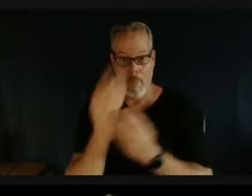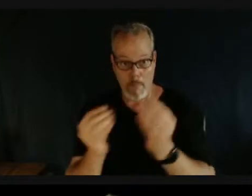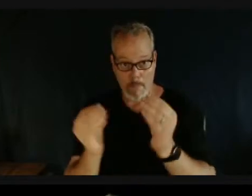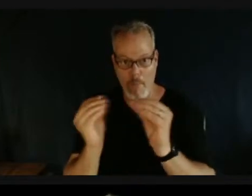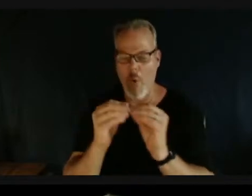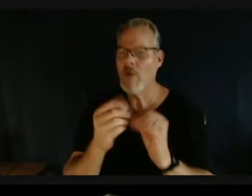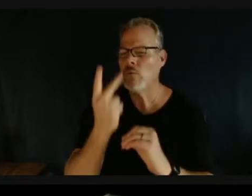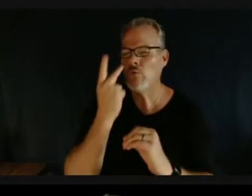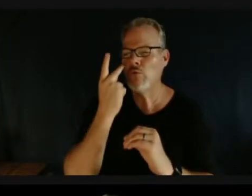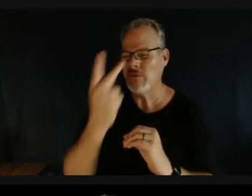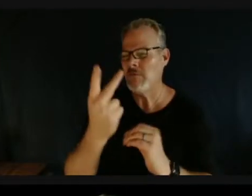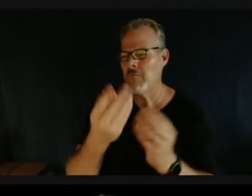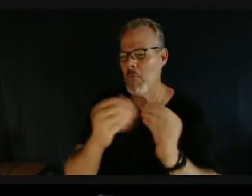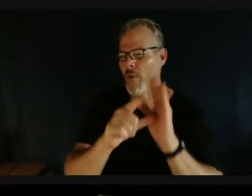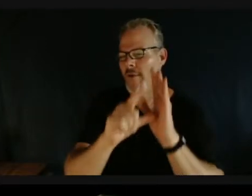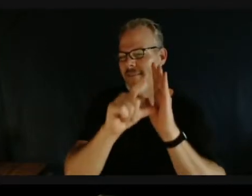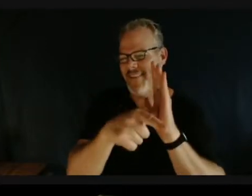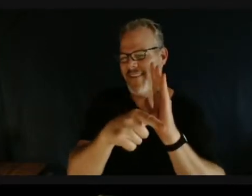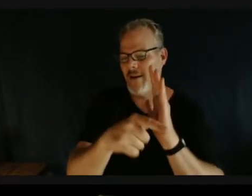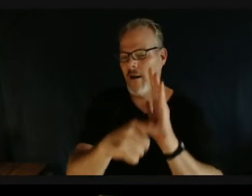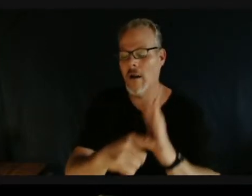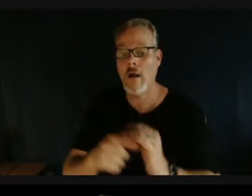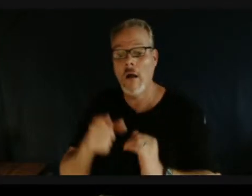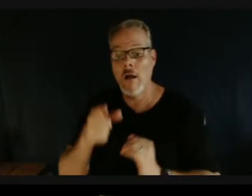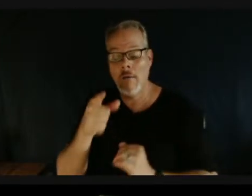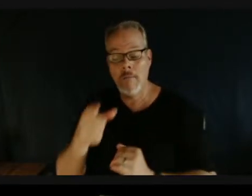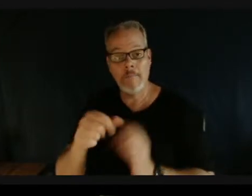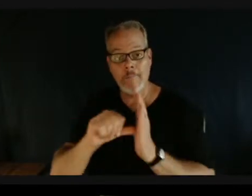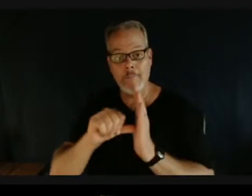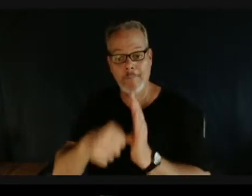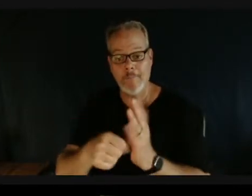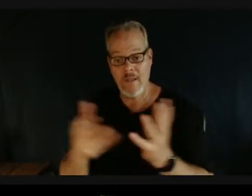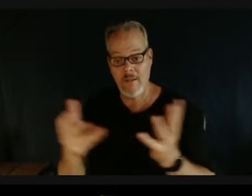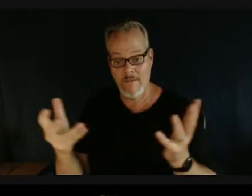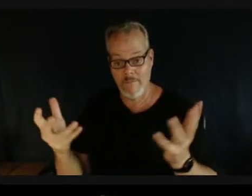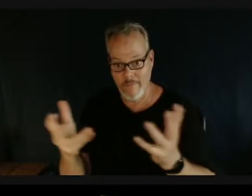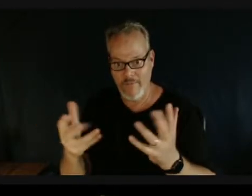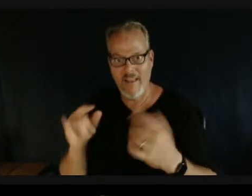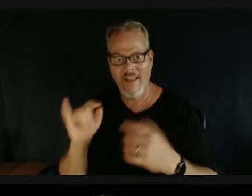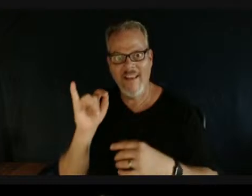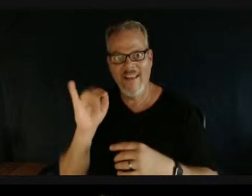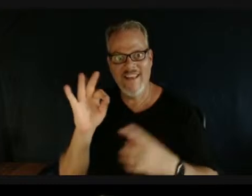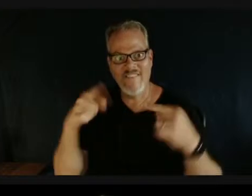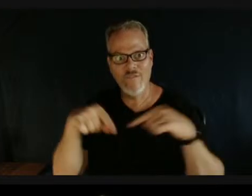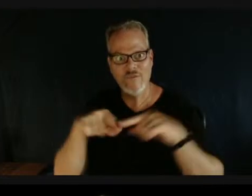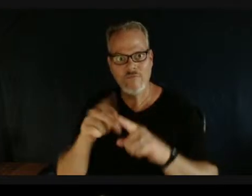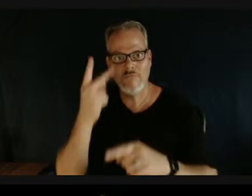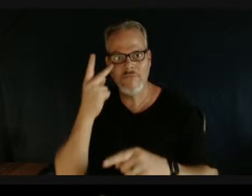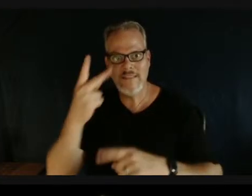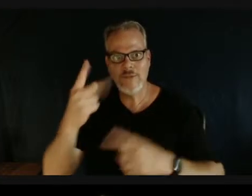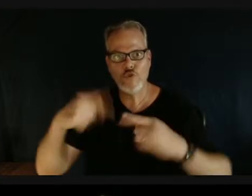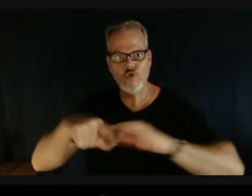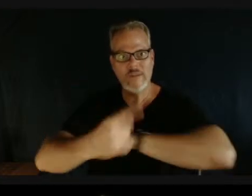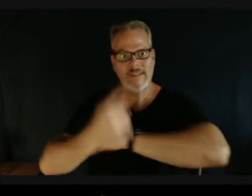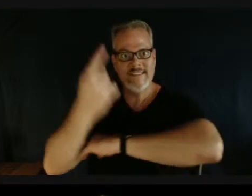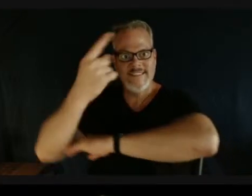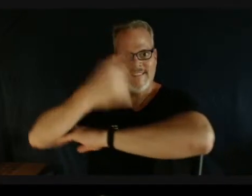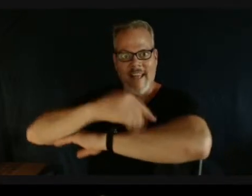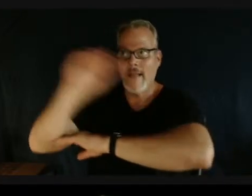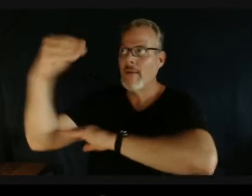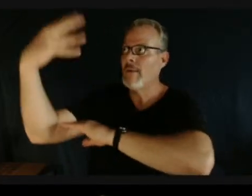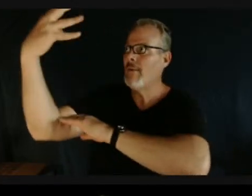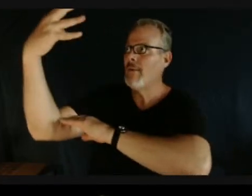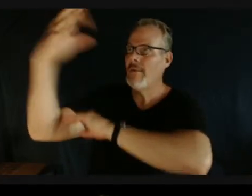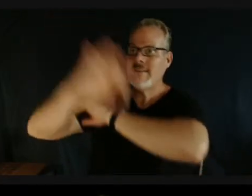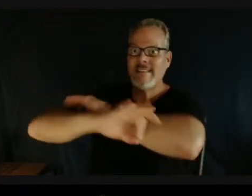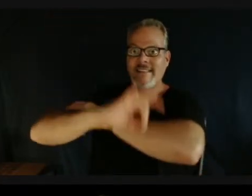shortly. But one other thing to note here is when the view is in daytime, let's get us some daytime here. You can start to see how far